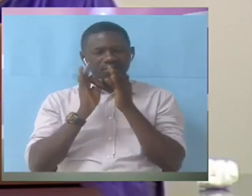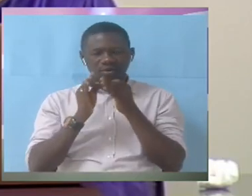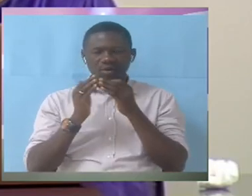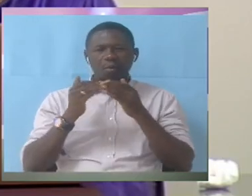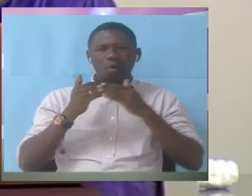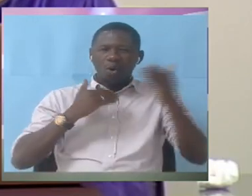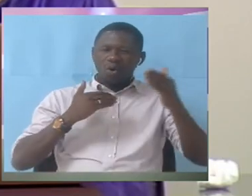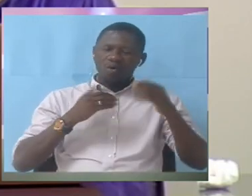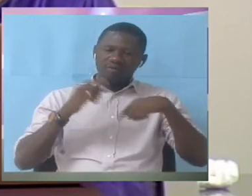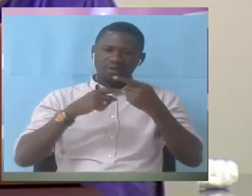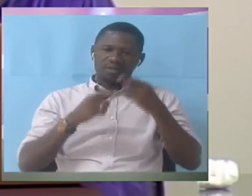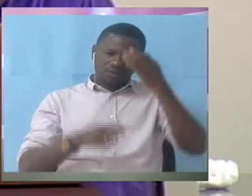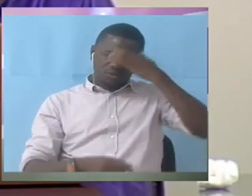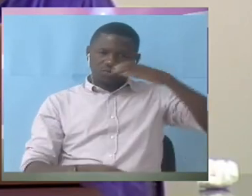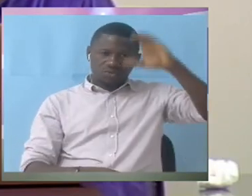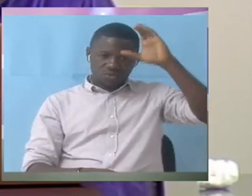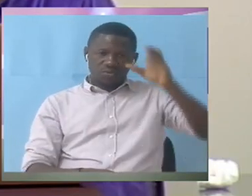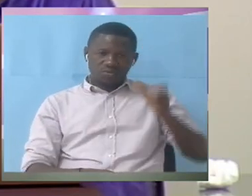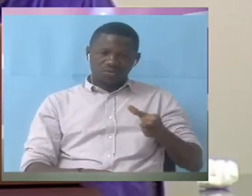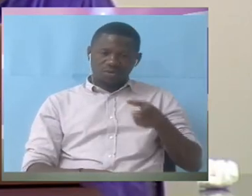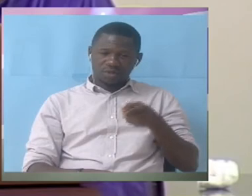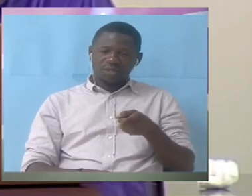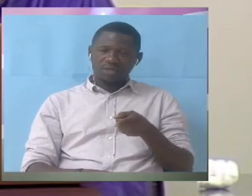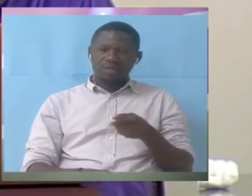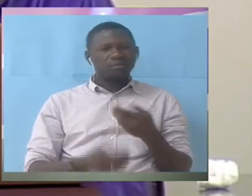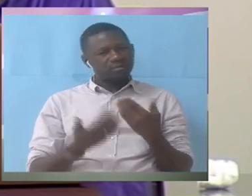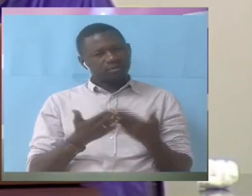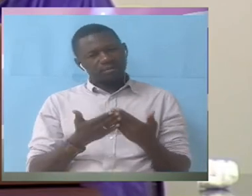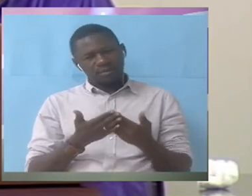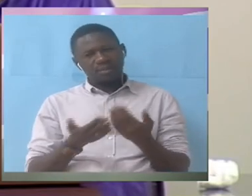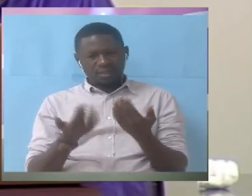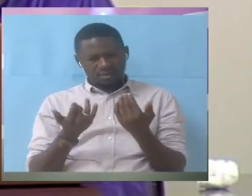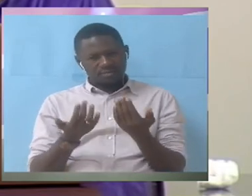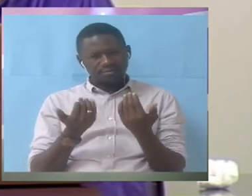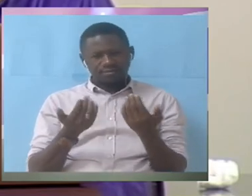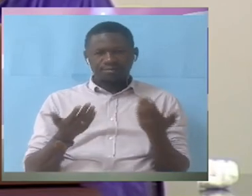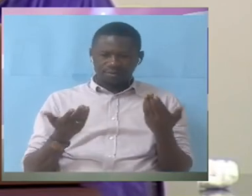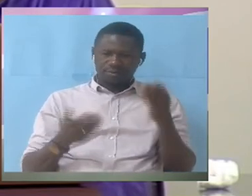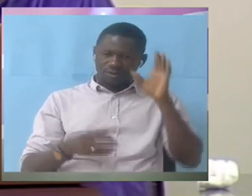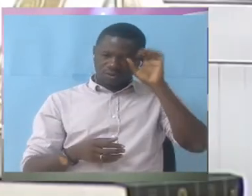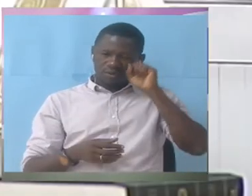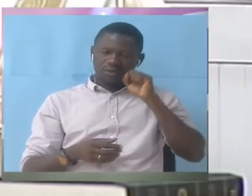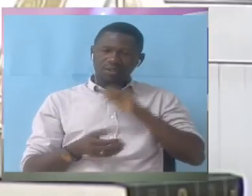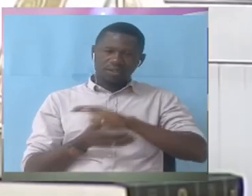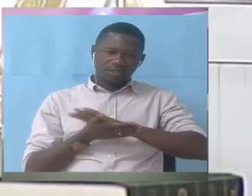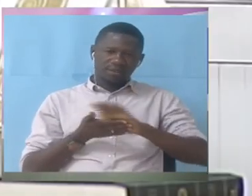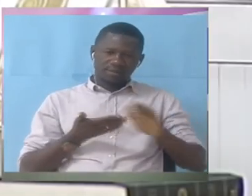commission mun nga continuer waxal ñu lolu pour commission bi gën ko xam